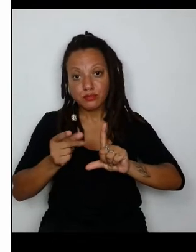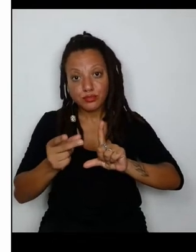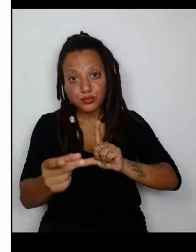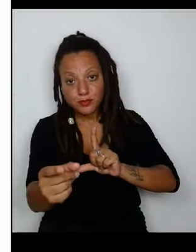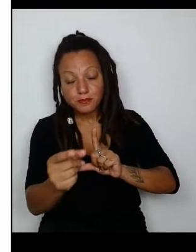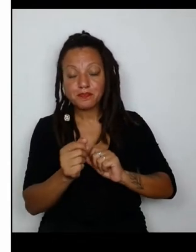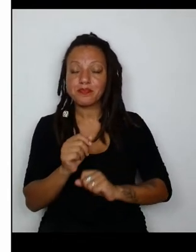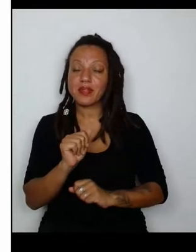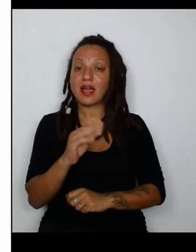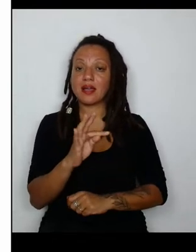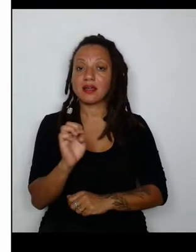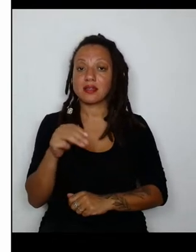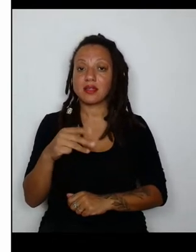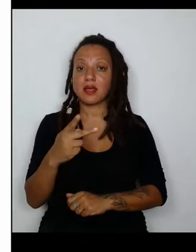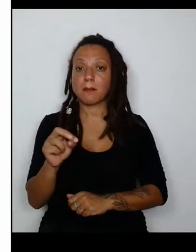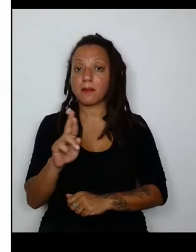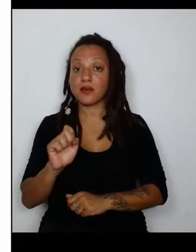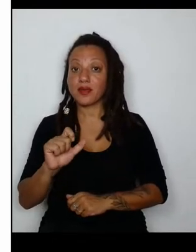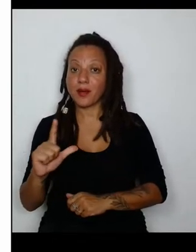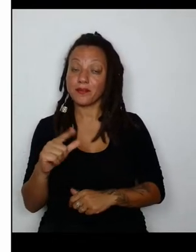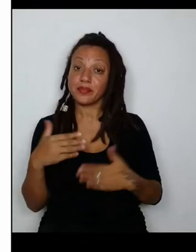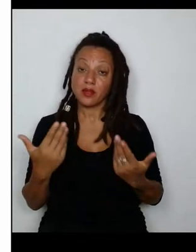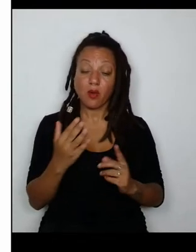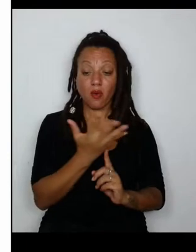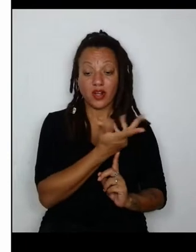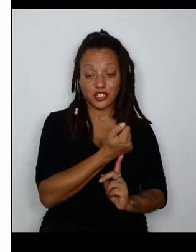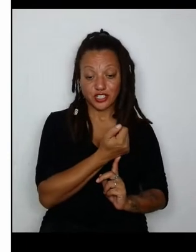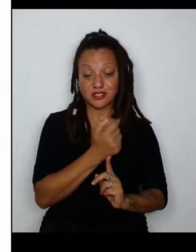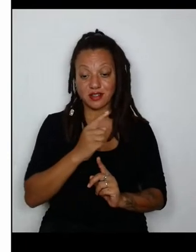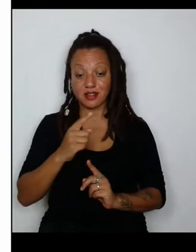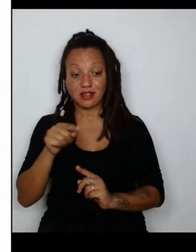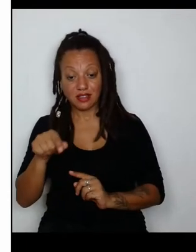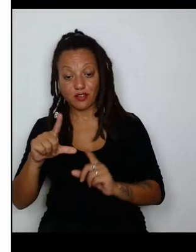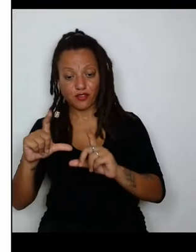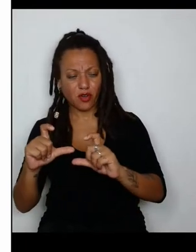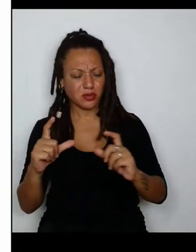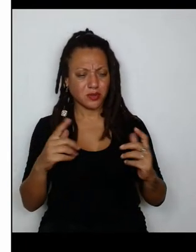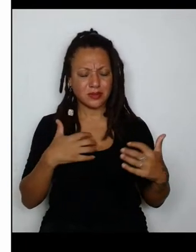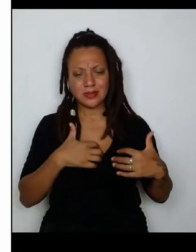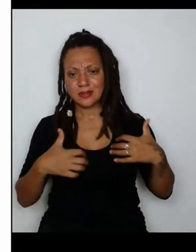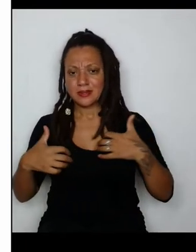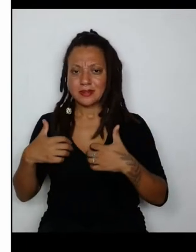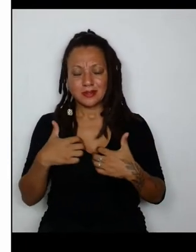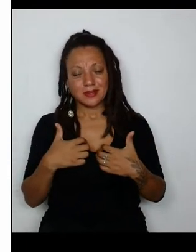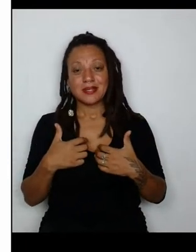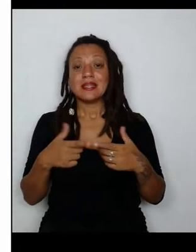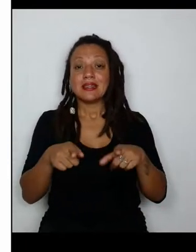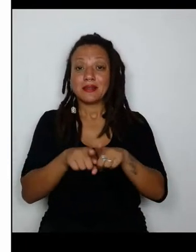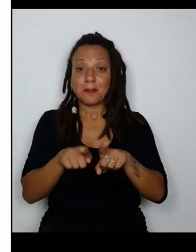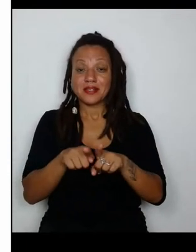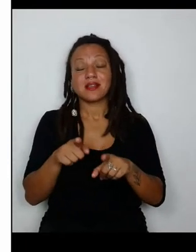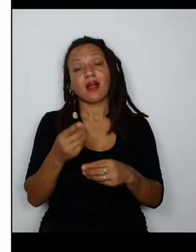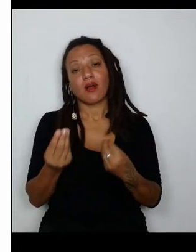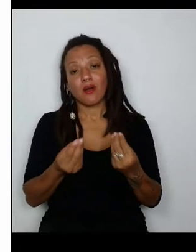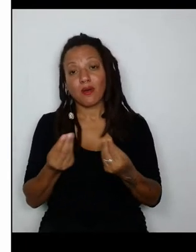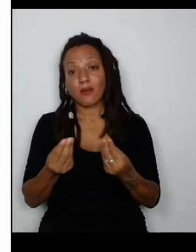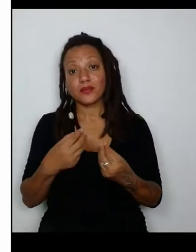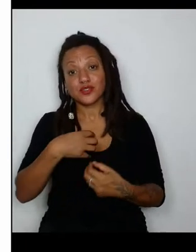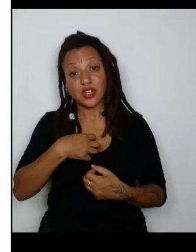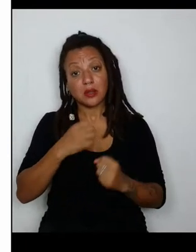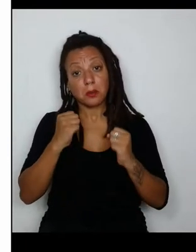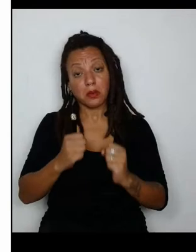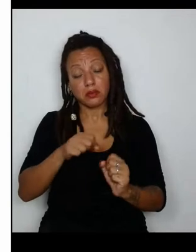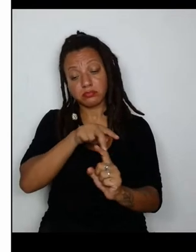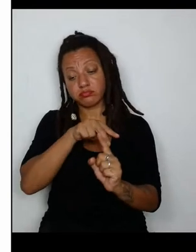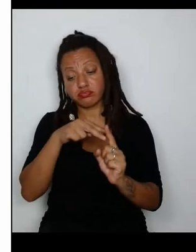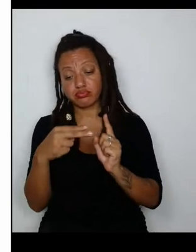these two examples invites consideration of the many ways in which gauguin engaged photography on the far left go again